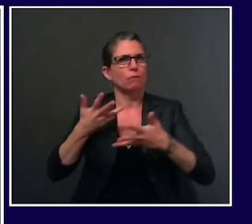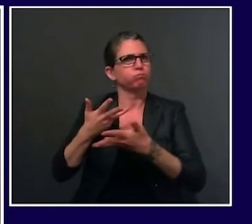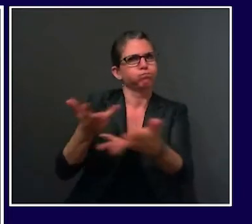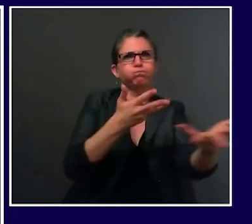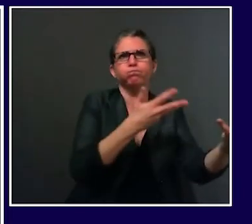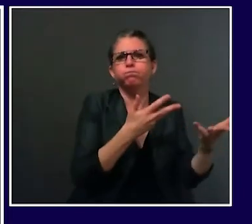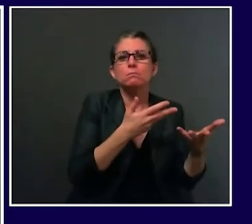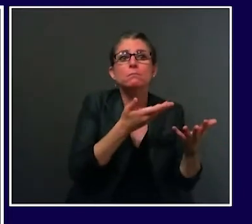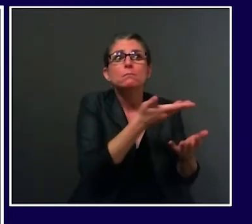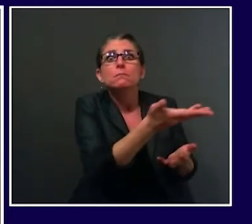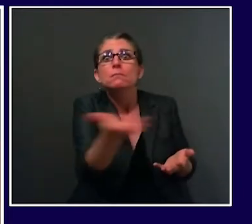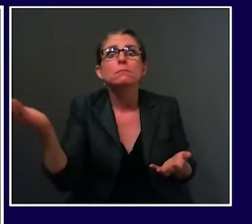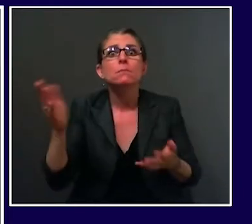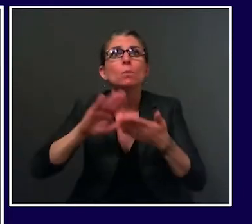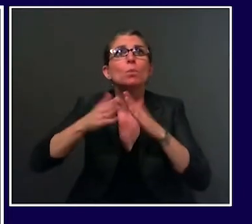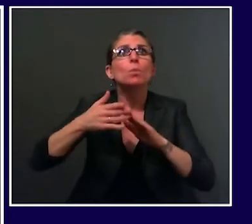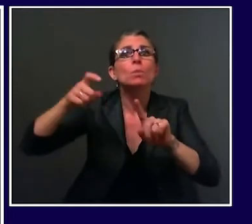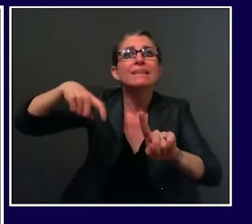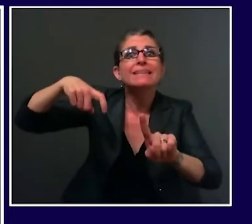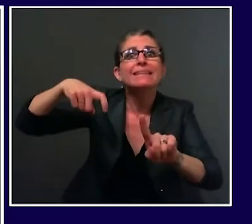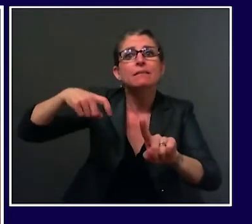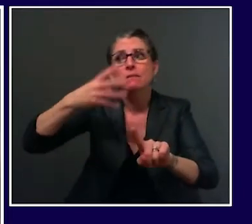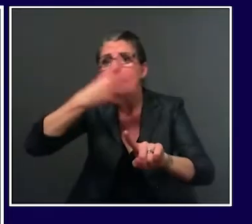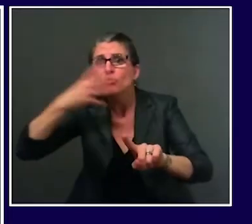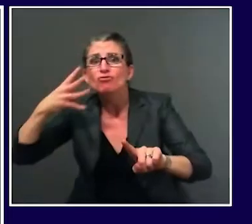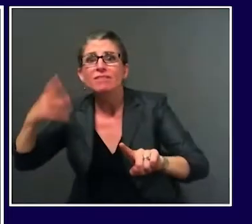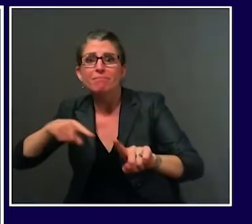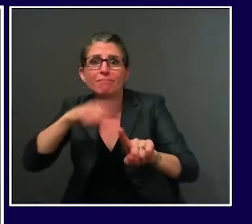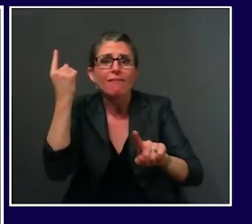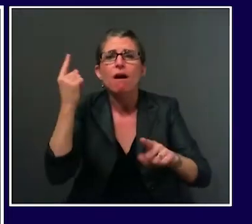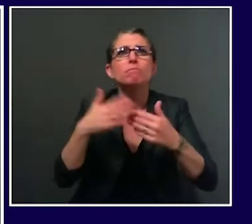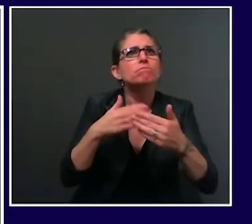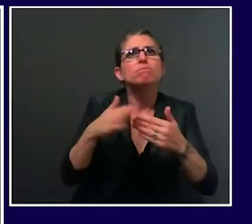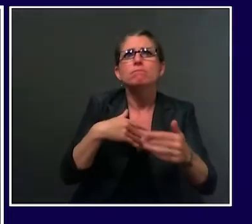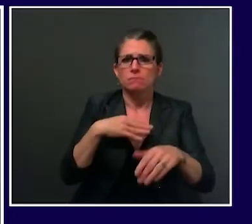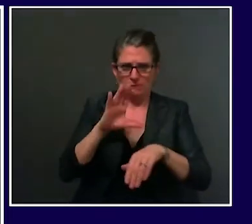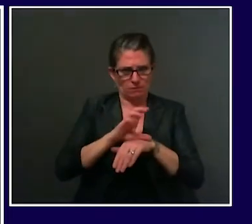force, I would refer you to the governor's office for those. The governor's office